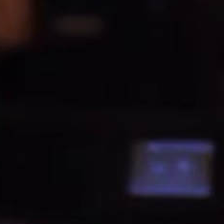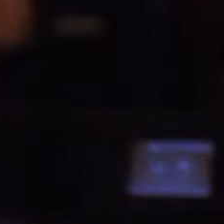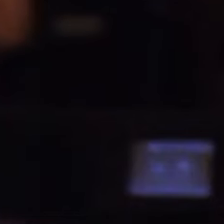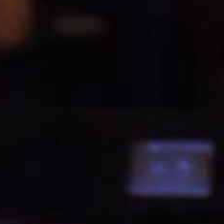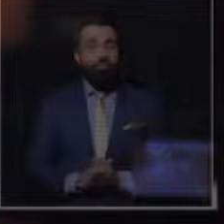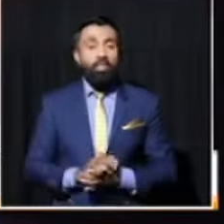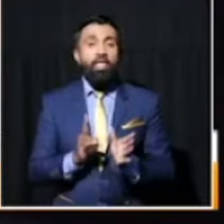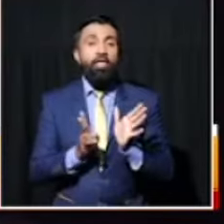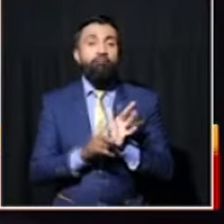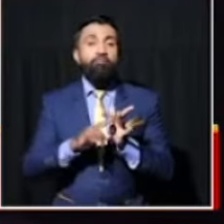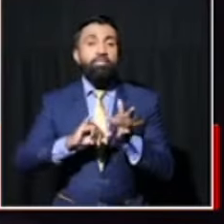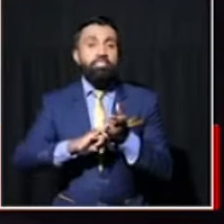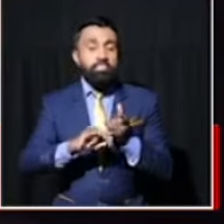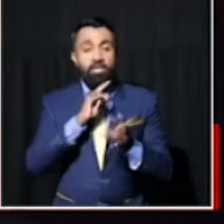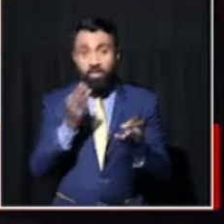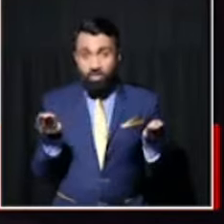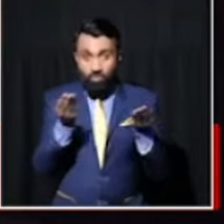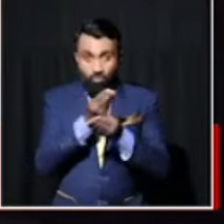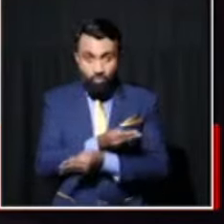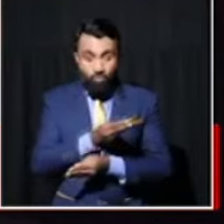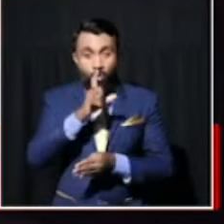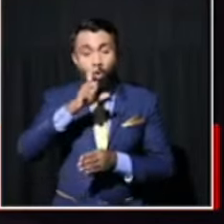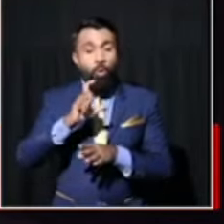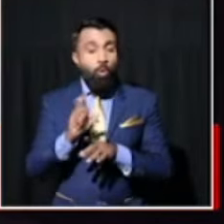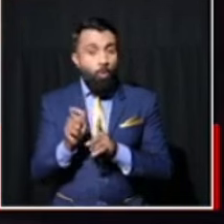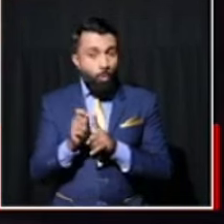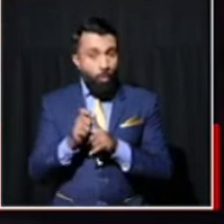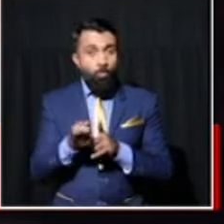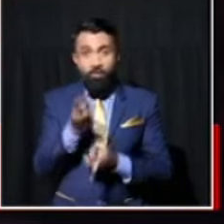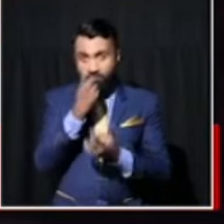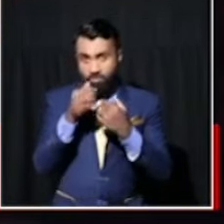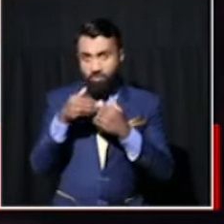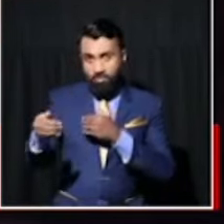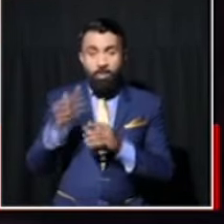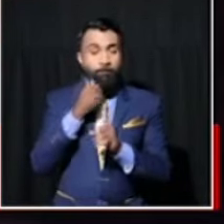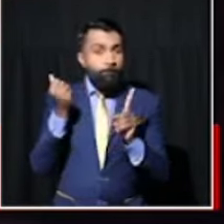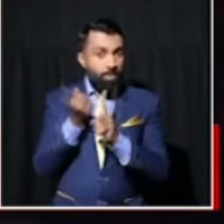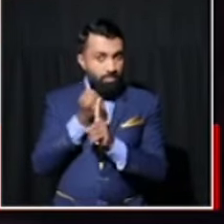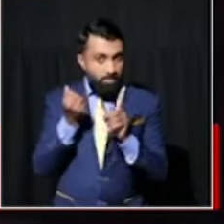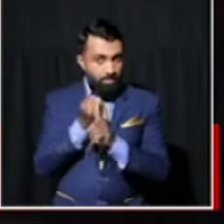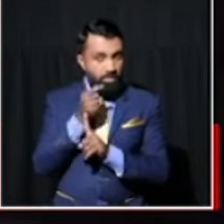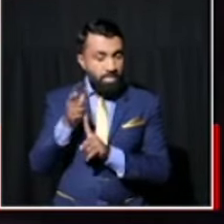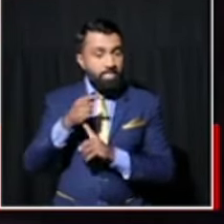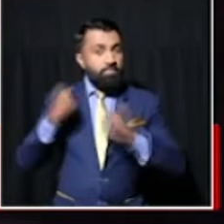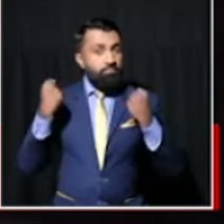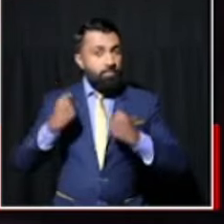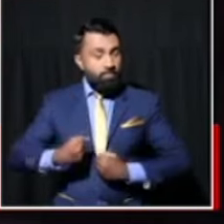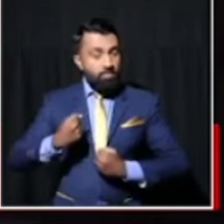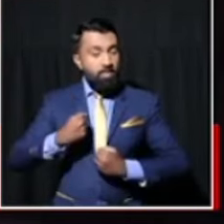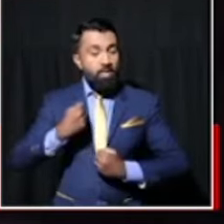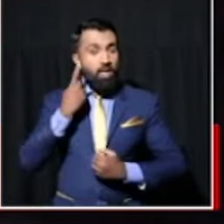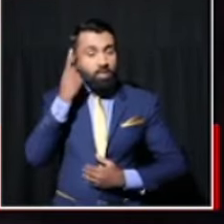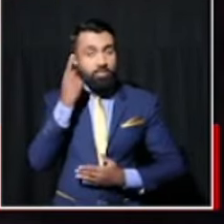Visa Ganudhanu Sambandhayen Mudal Karaka Sabhava Sidu Karana Vimarshana Walata Ellawana Balapam Pilibandawa Ehi Sabhapati Acharya Harshada Silva